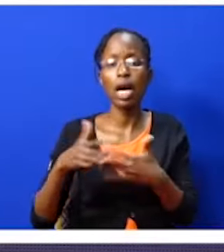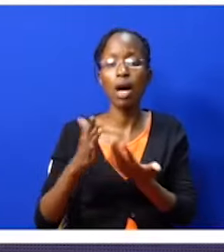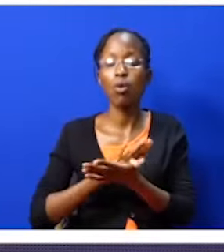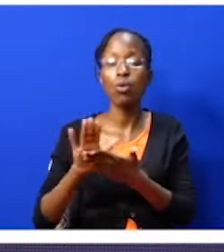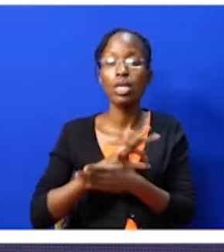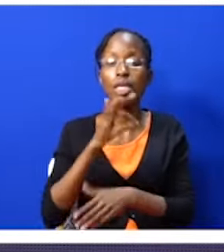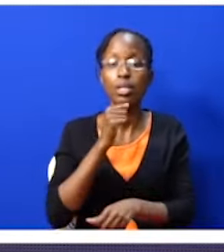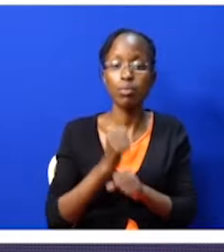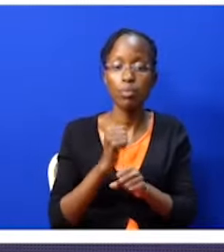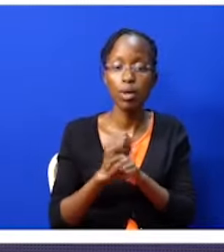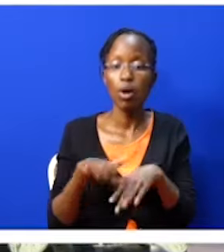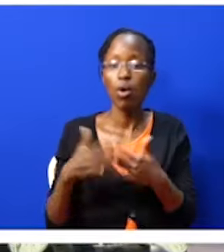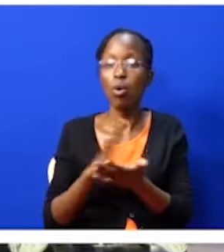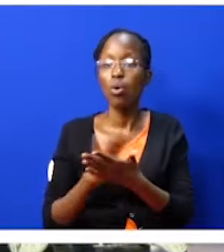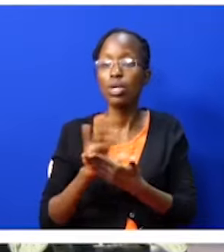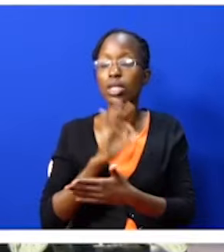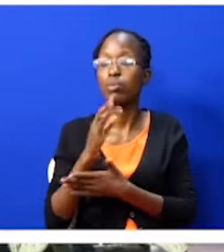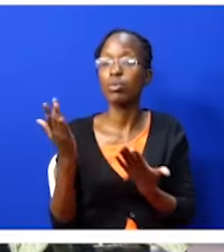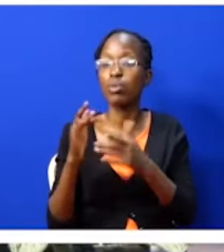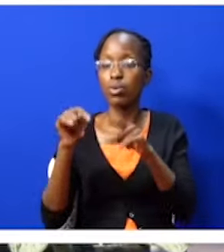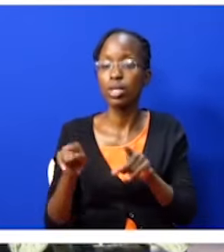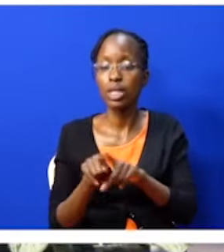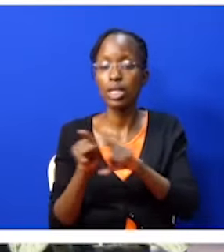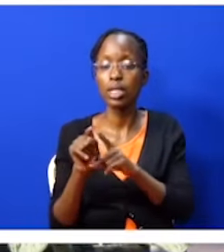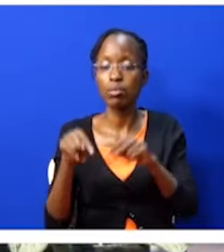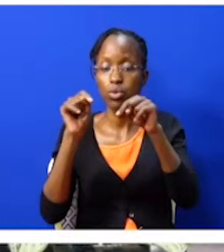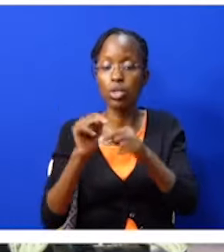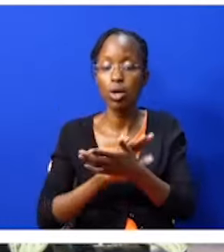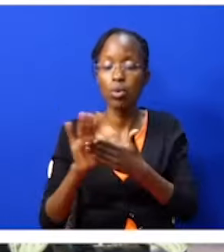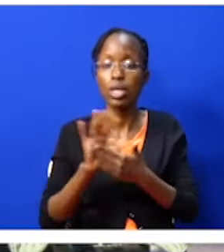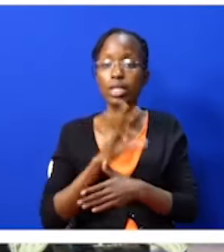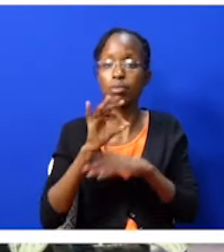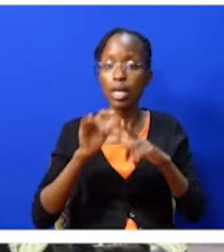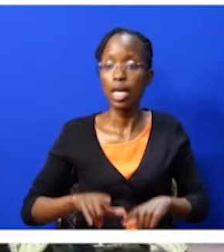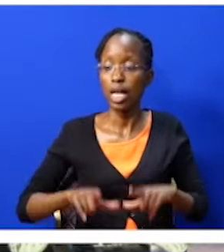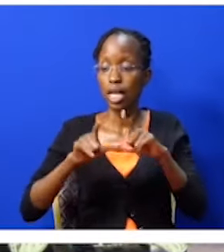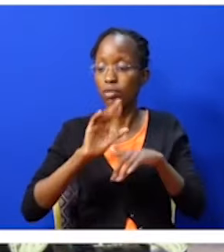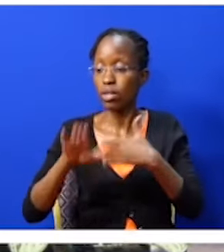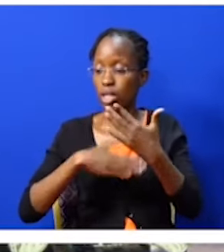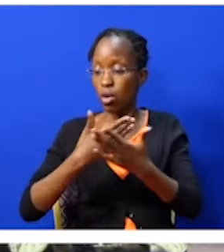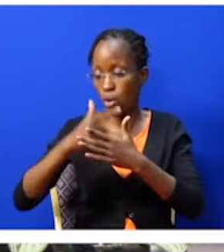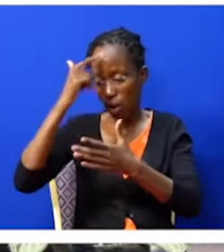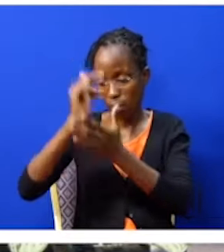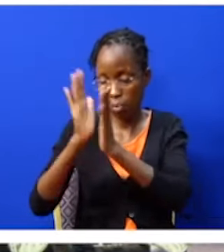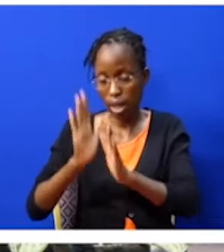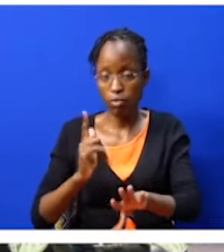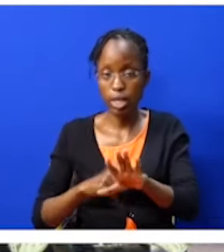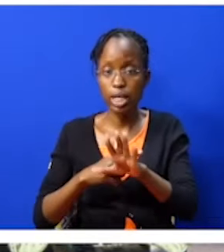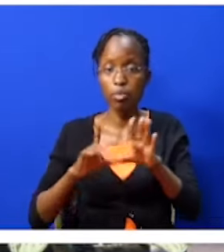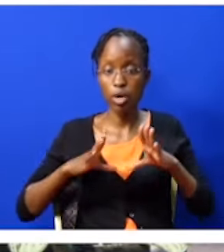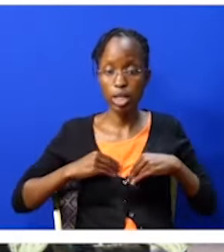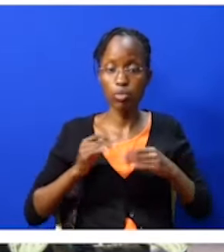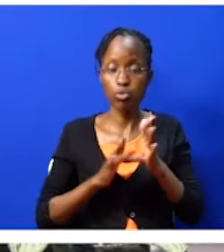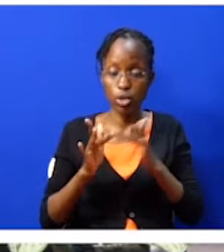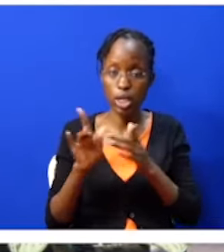or where he is today. Today, the Holy Spirit lives in all believers. When we accept Jesus as